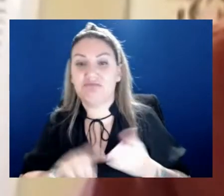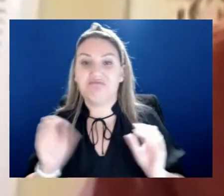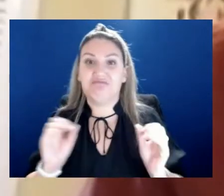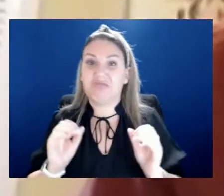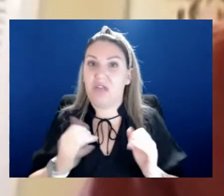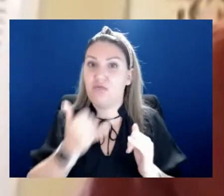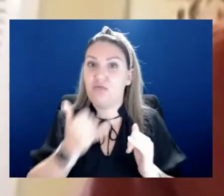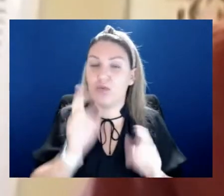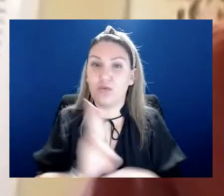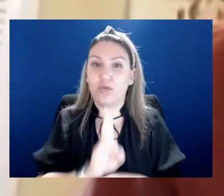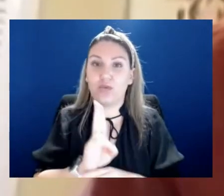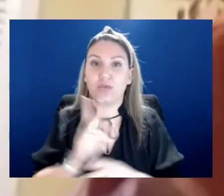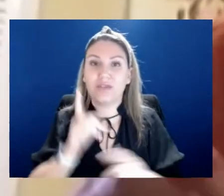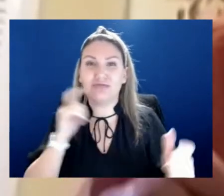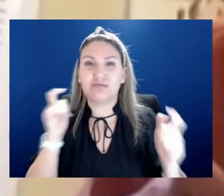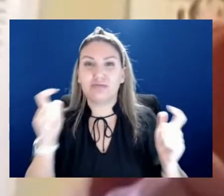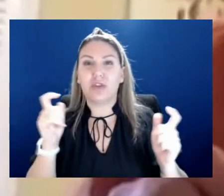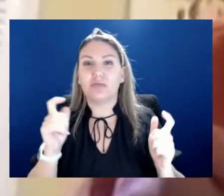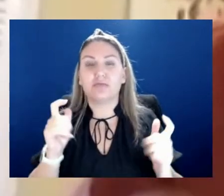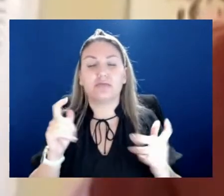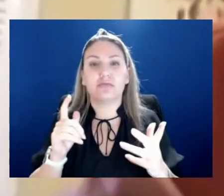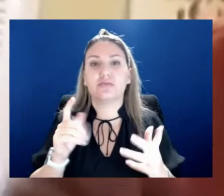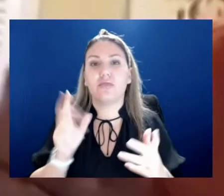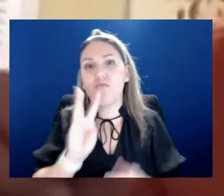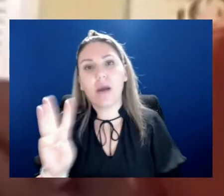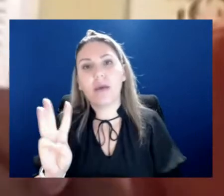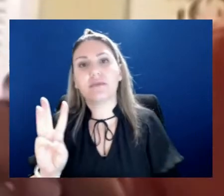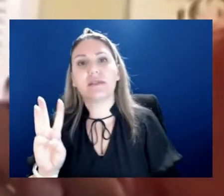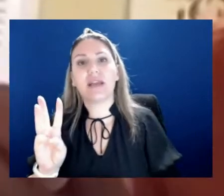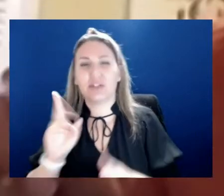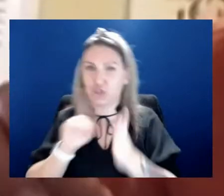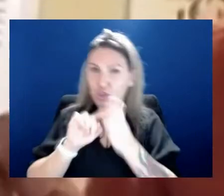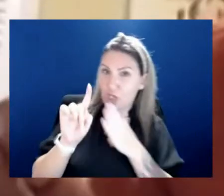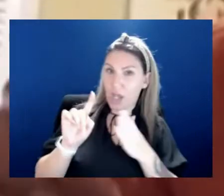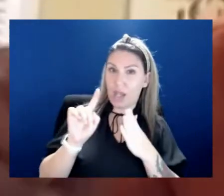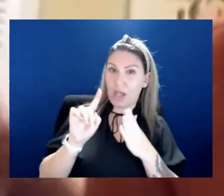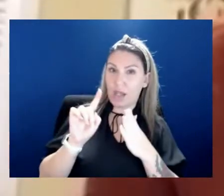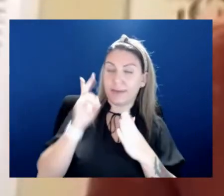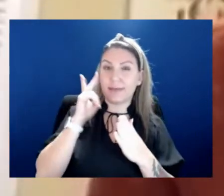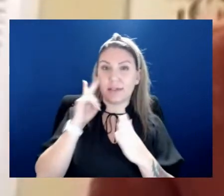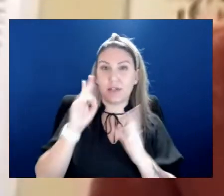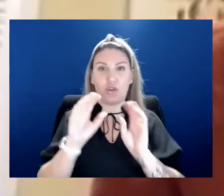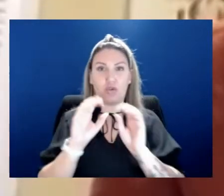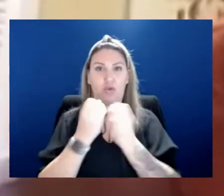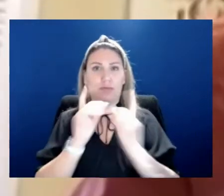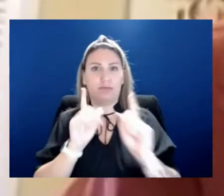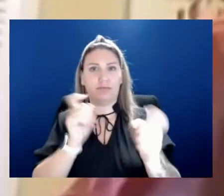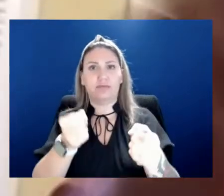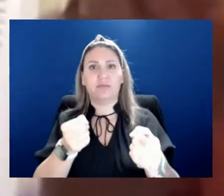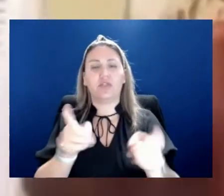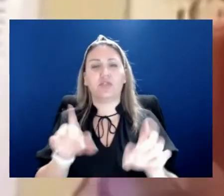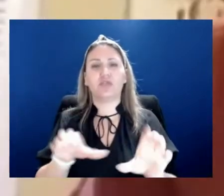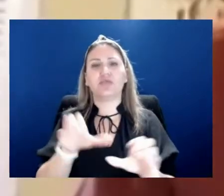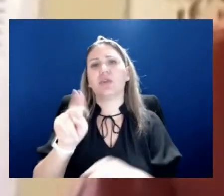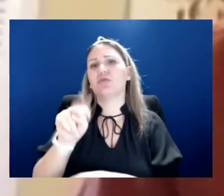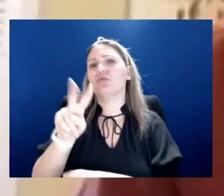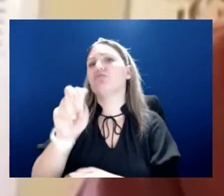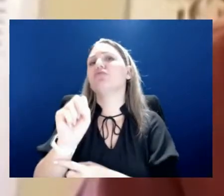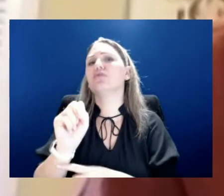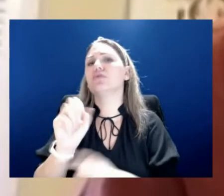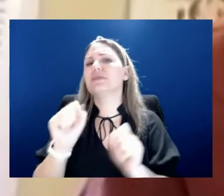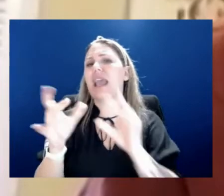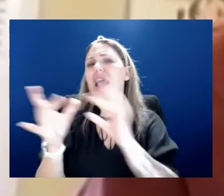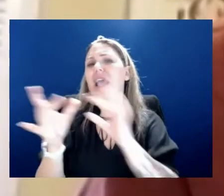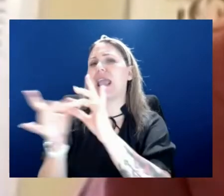the bigger sites that are out there. Check them. These organizations that are donating money, they're doing news stories on this. Make sure you can connect the dots